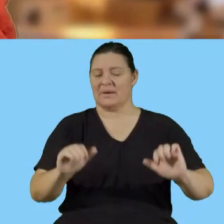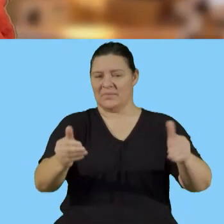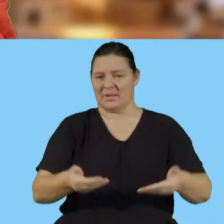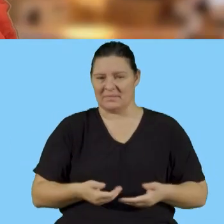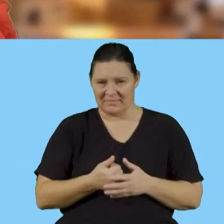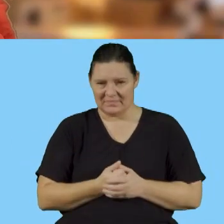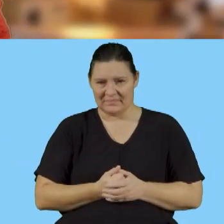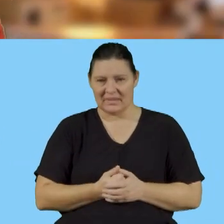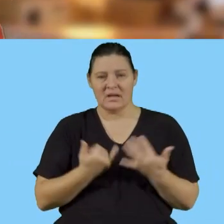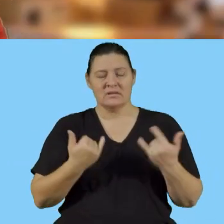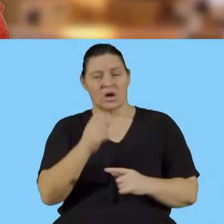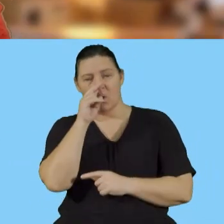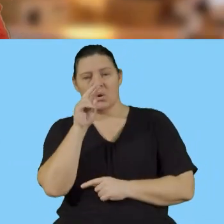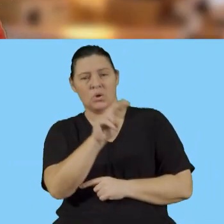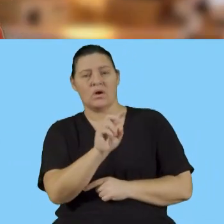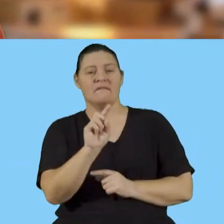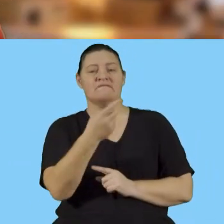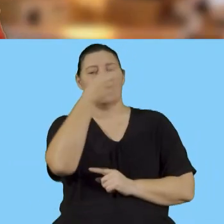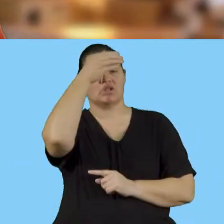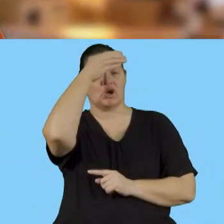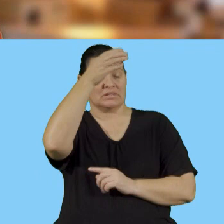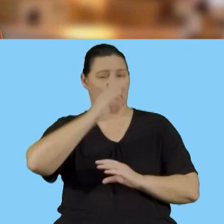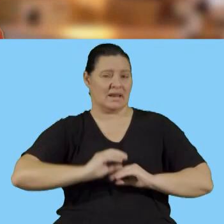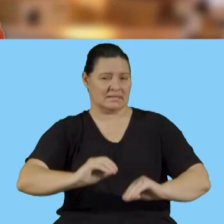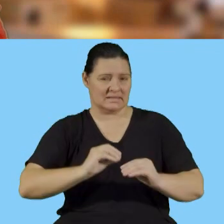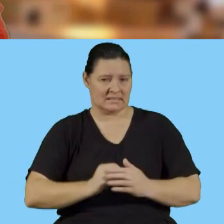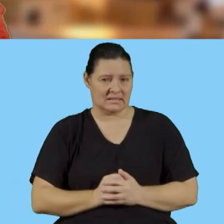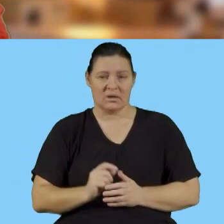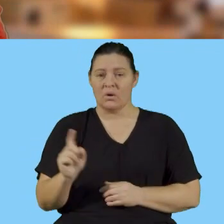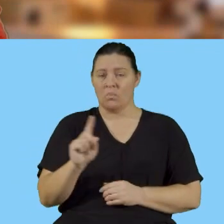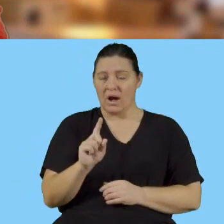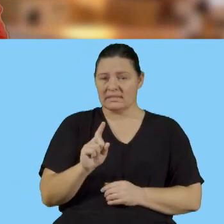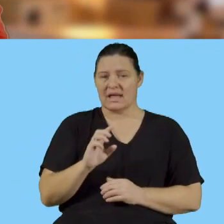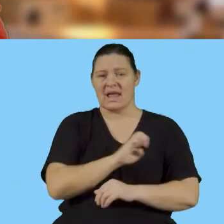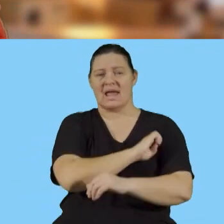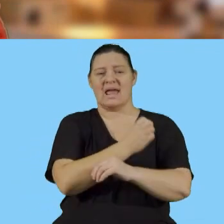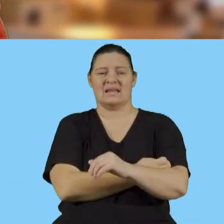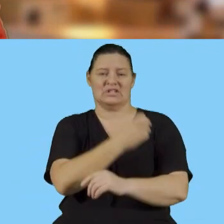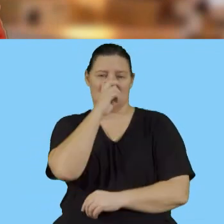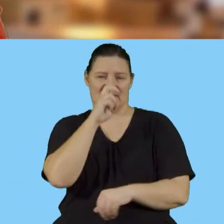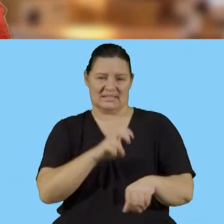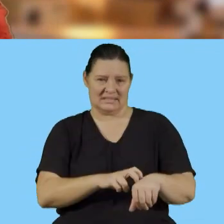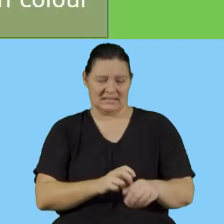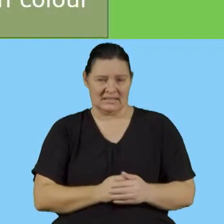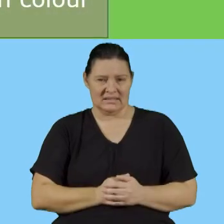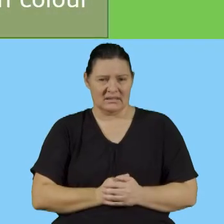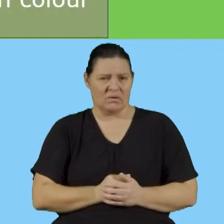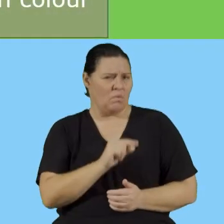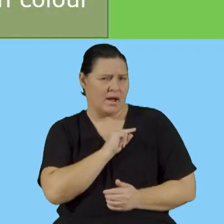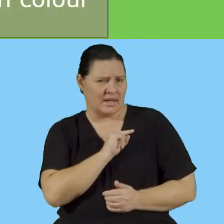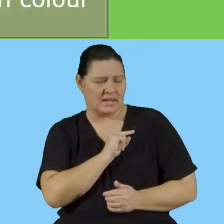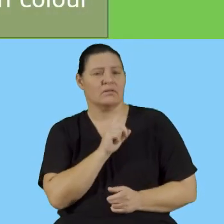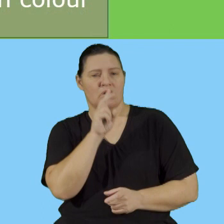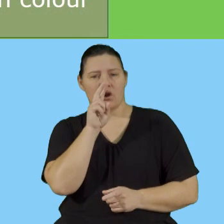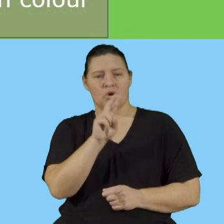Welcome back. So now we are going to look at our first concept for this lesson, which is the need for energy. And here we are going to